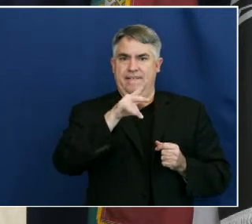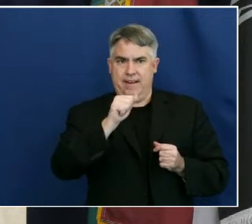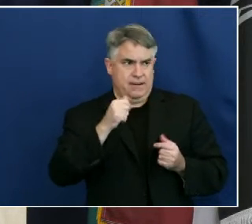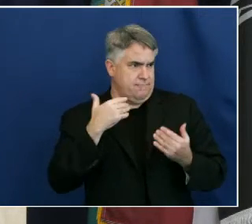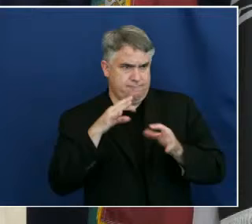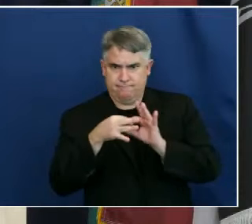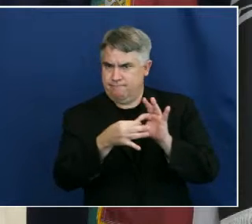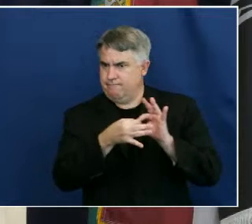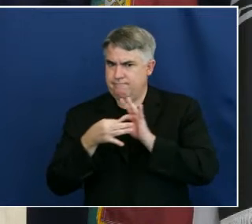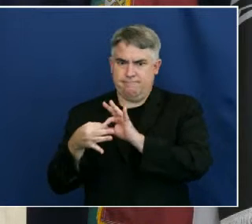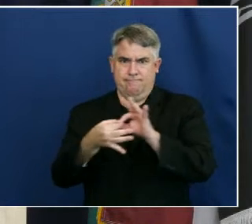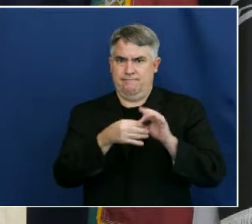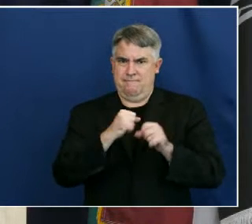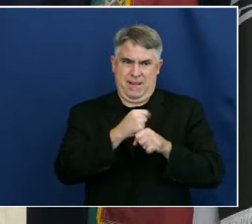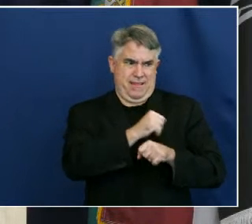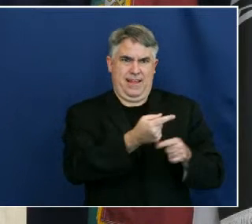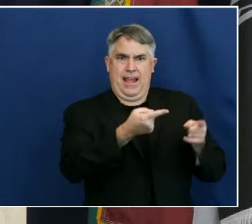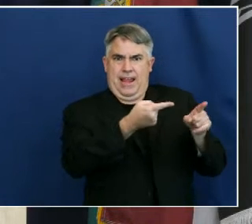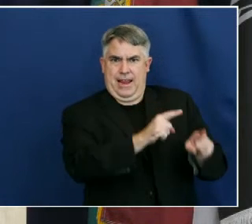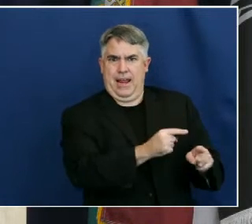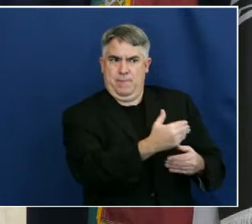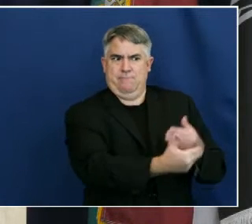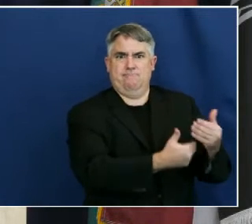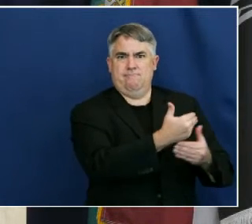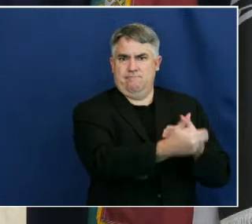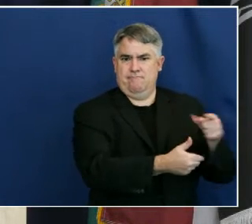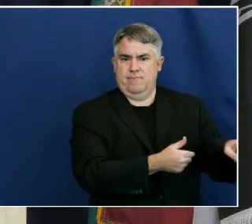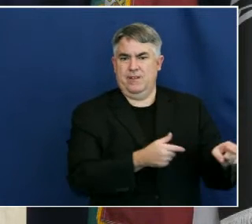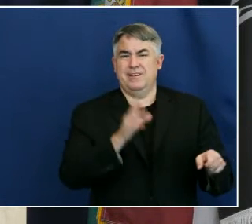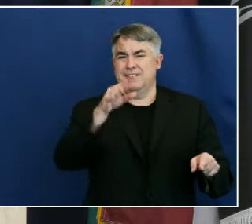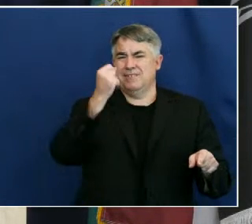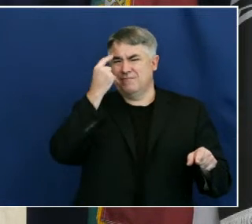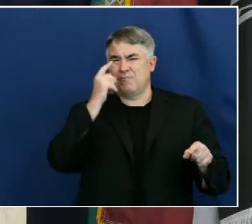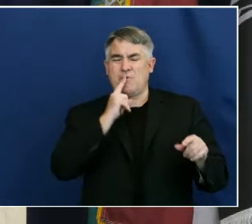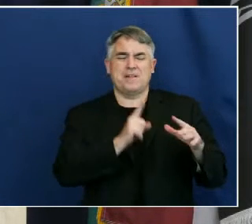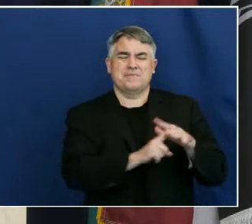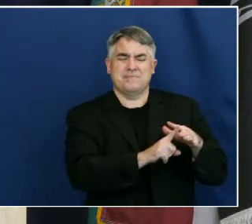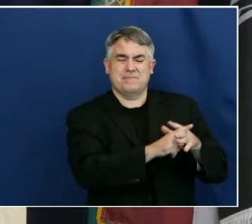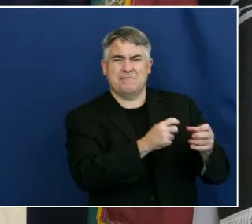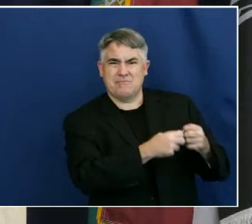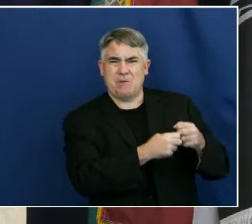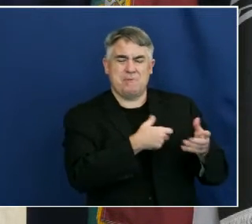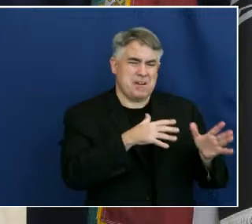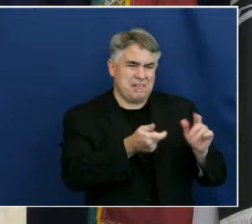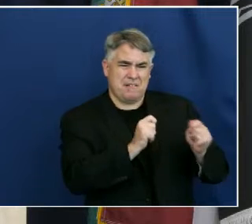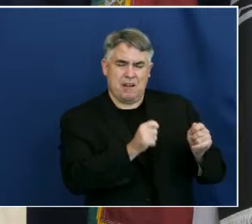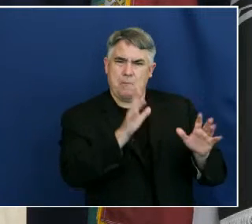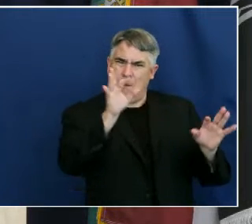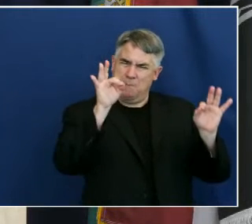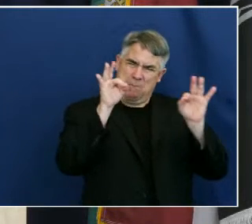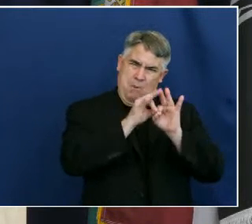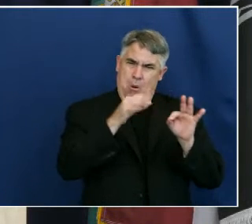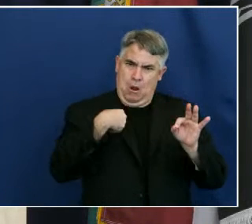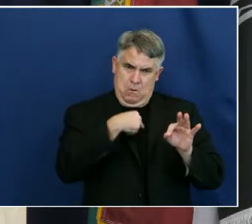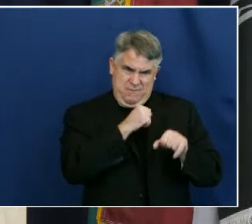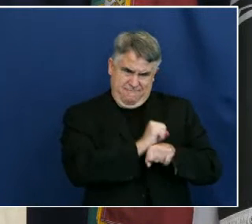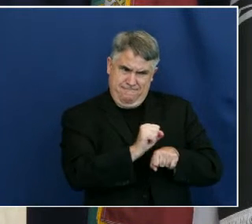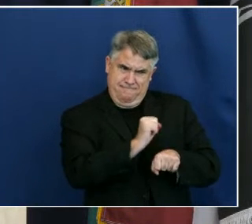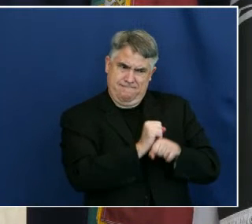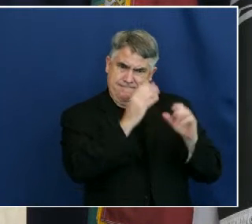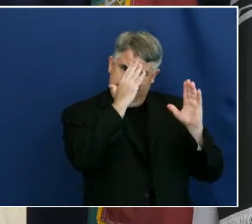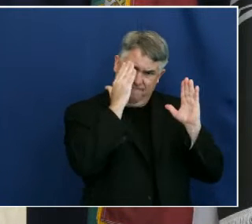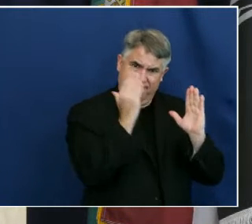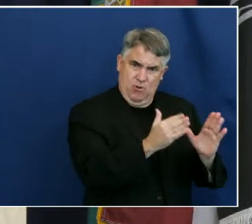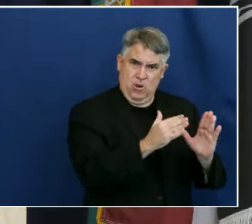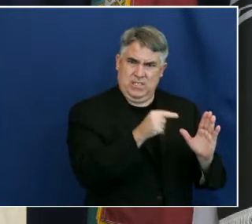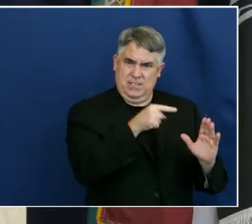and running. There's going to be some tweaks and some bumps and some things they have to do, but our goal is to, as swiftly as possible, get those